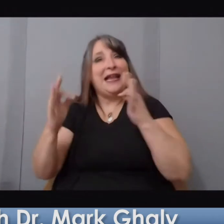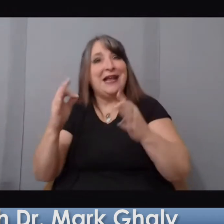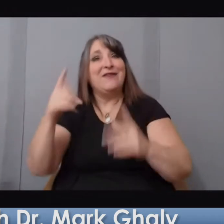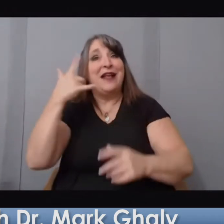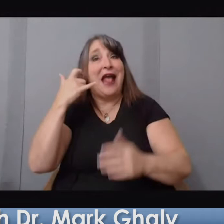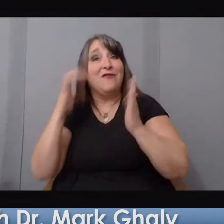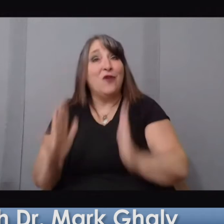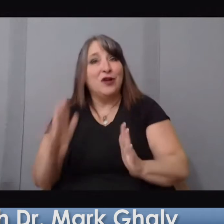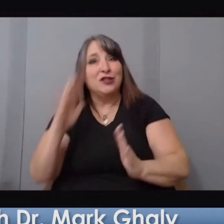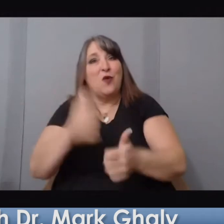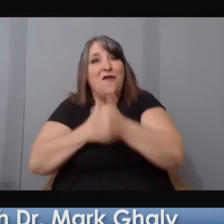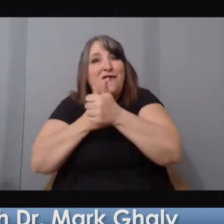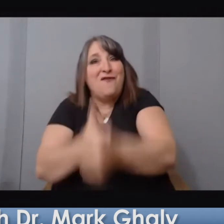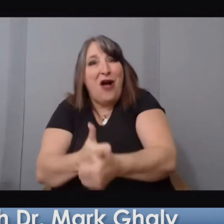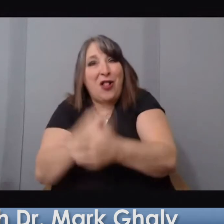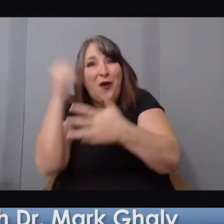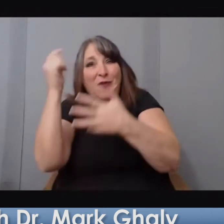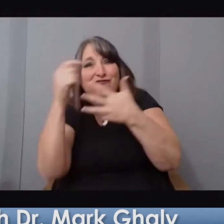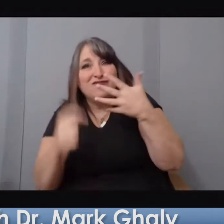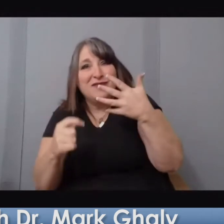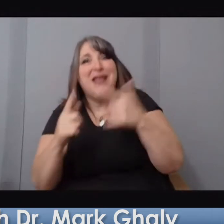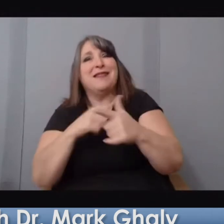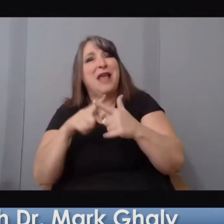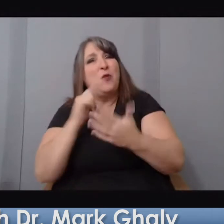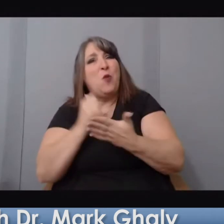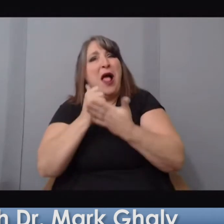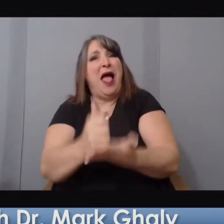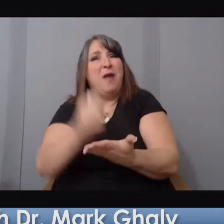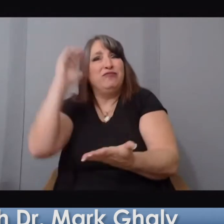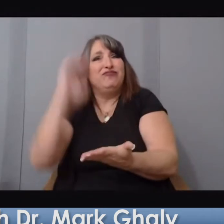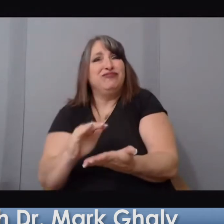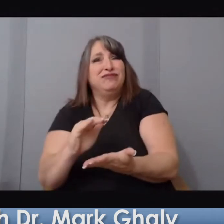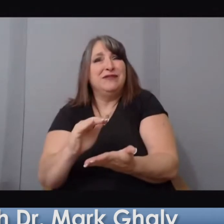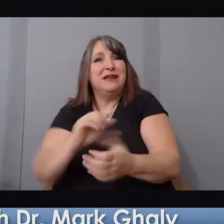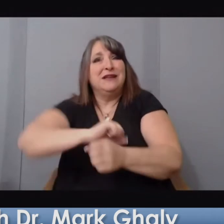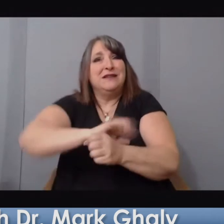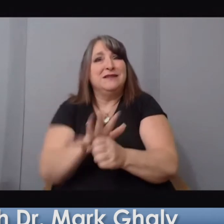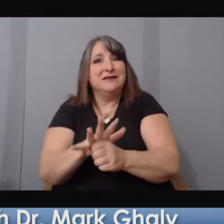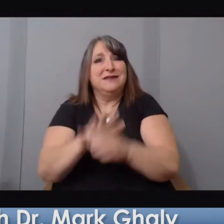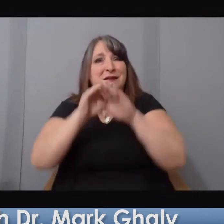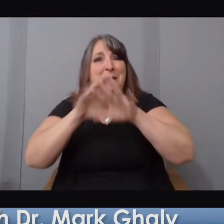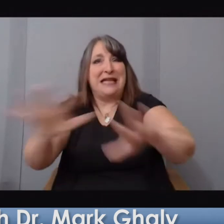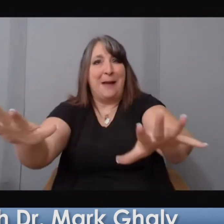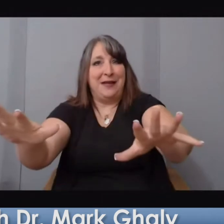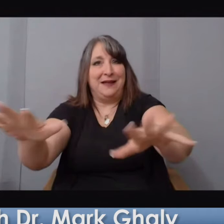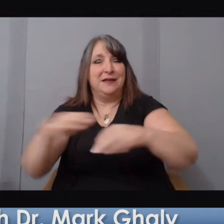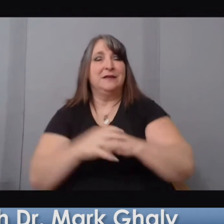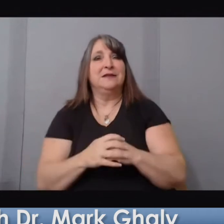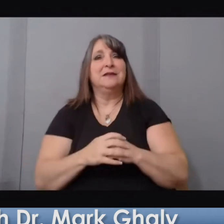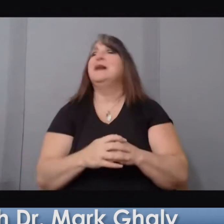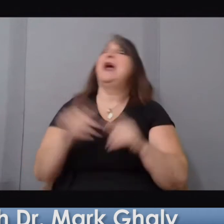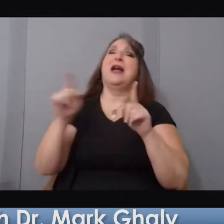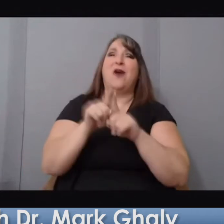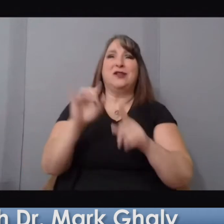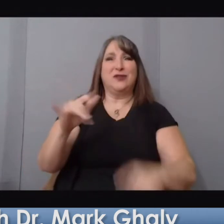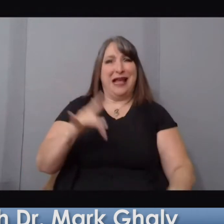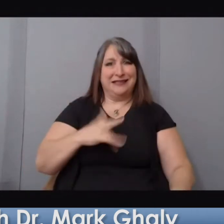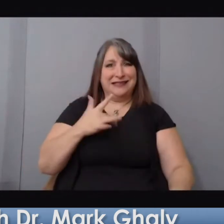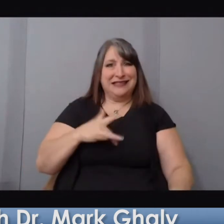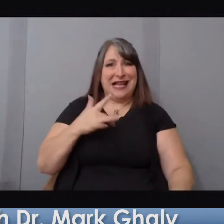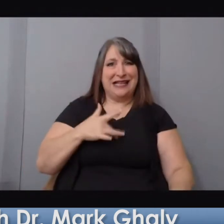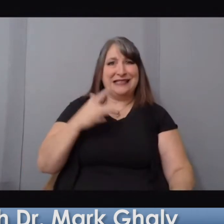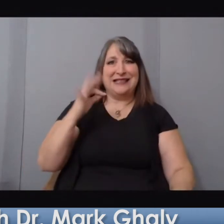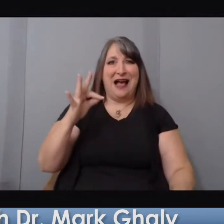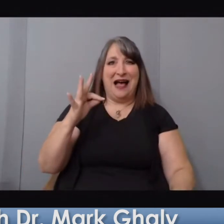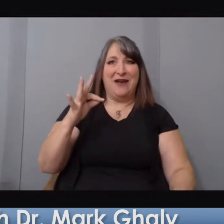entire pandemic. And really taking some of the sense of enforcement and